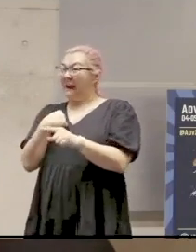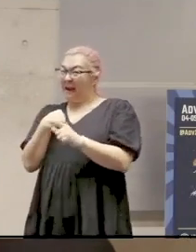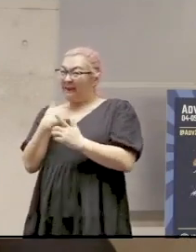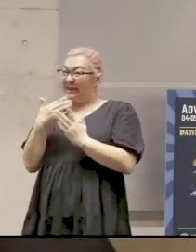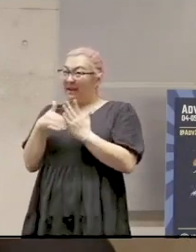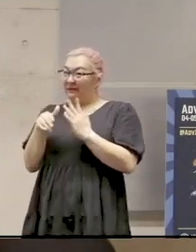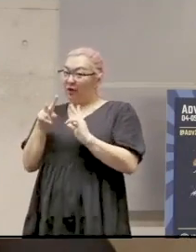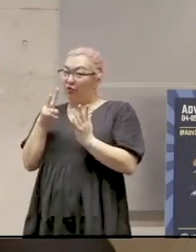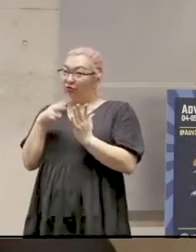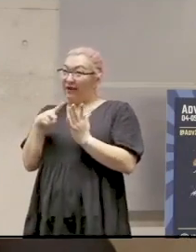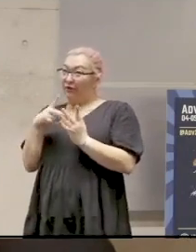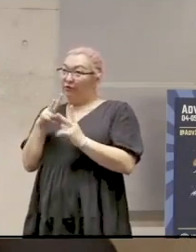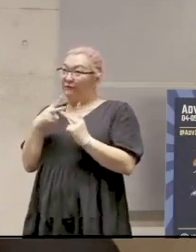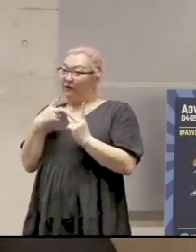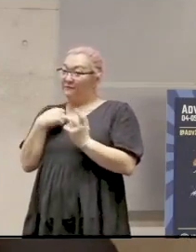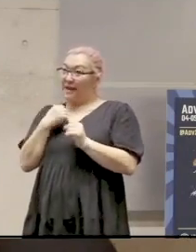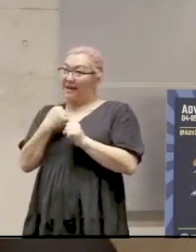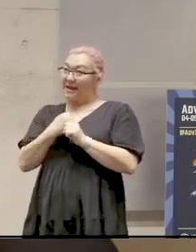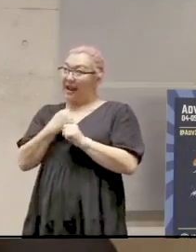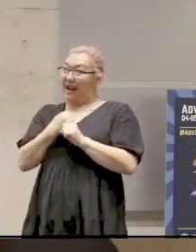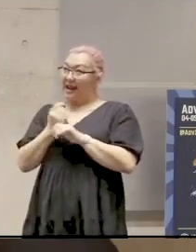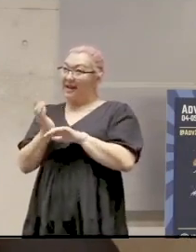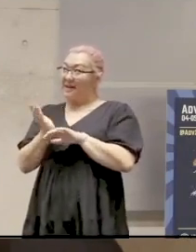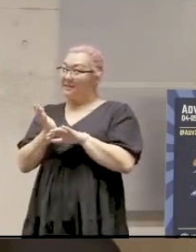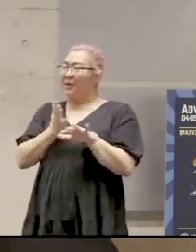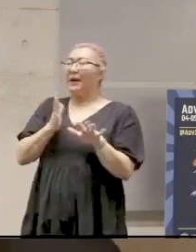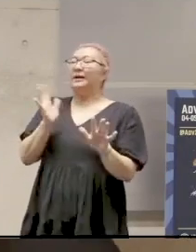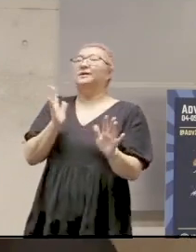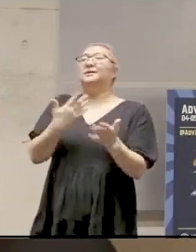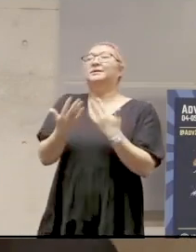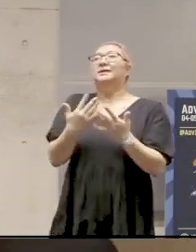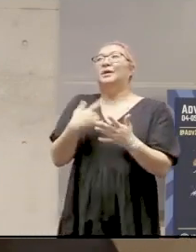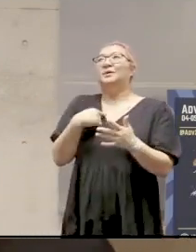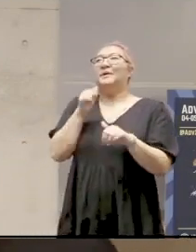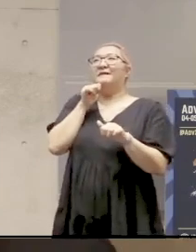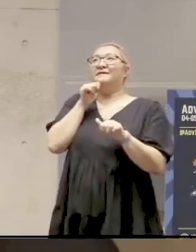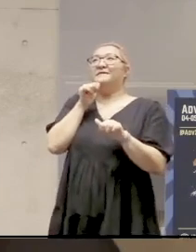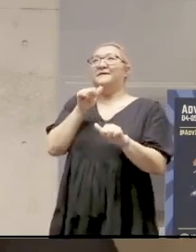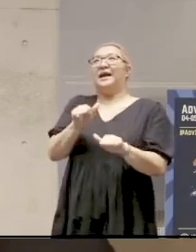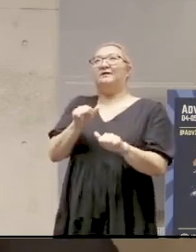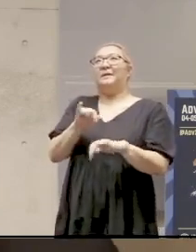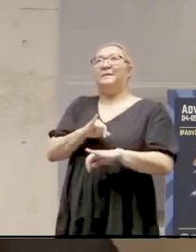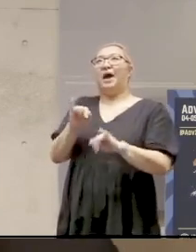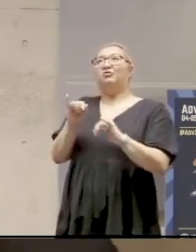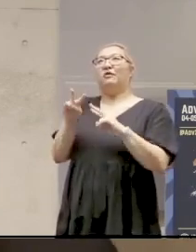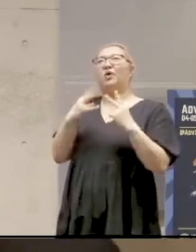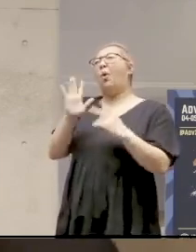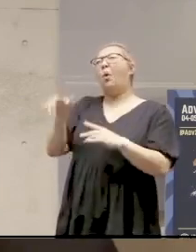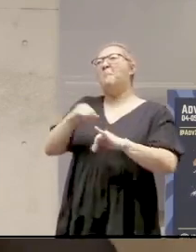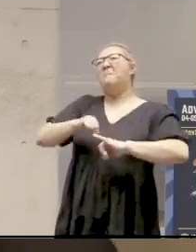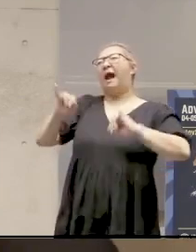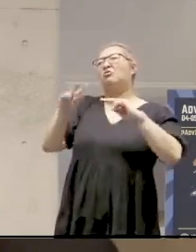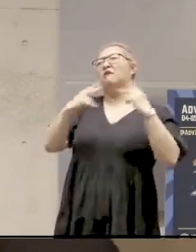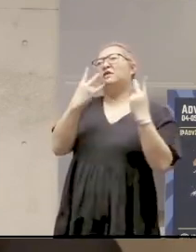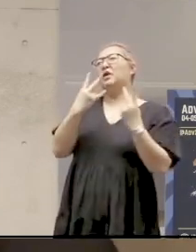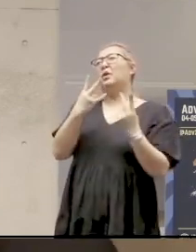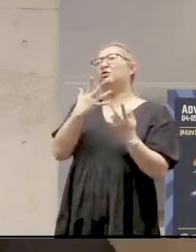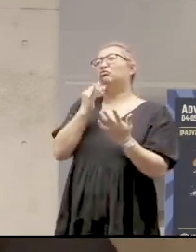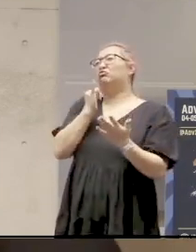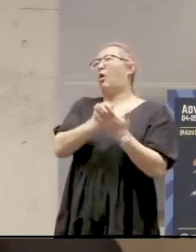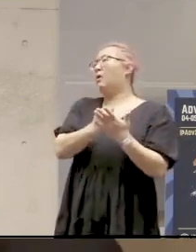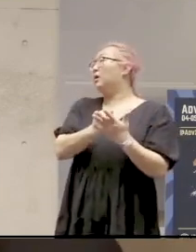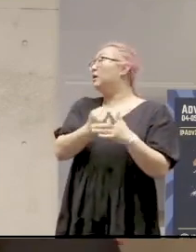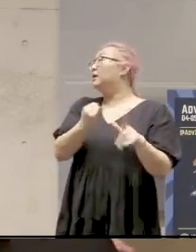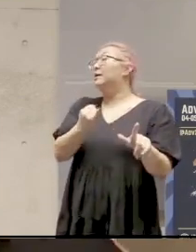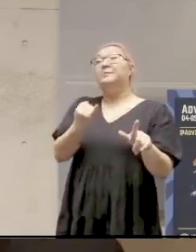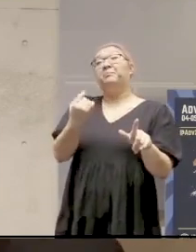privileged. But okay, here's my favourite bad review ever, because they were wrong. I was in a play called Silence